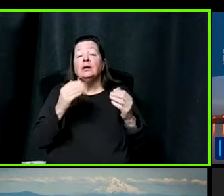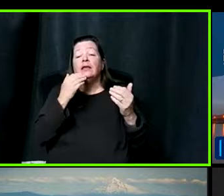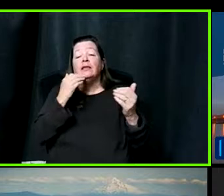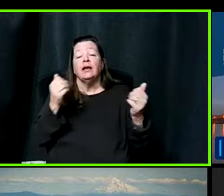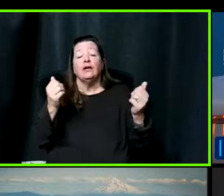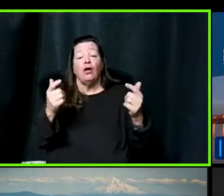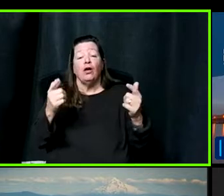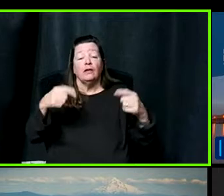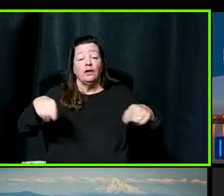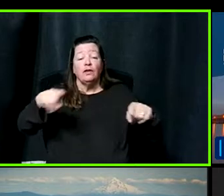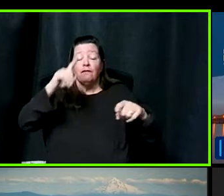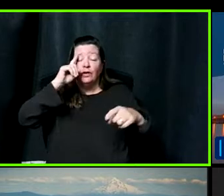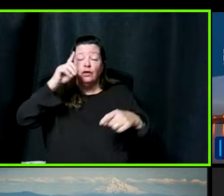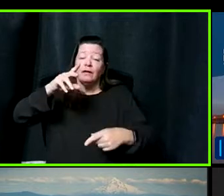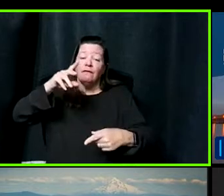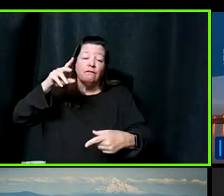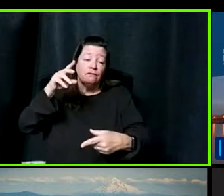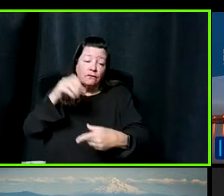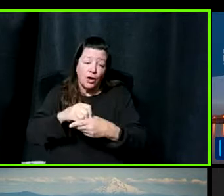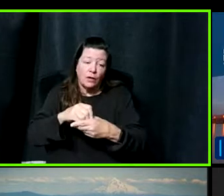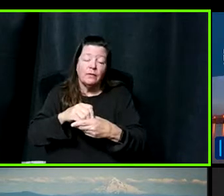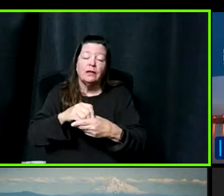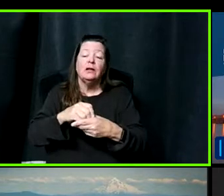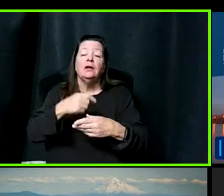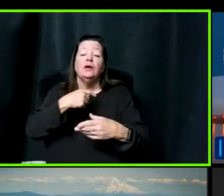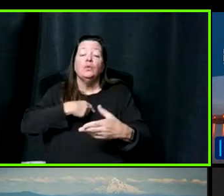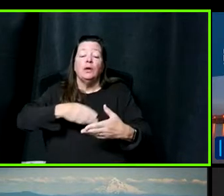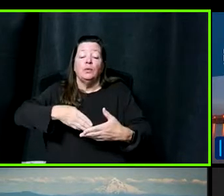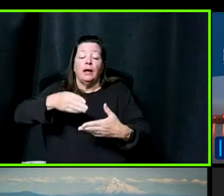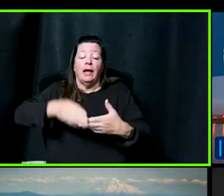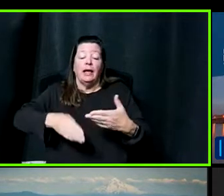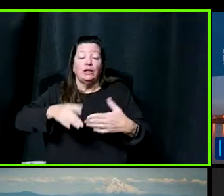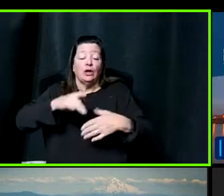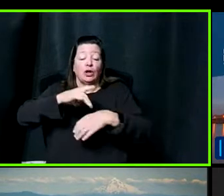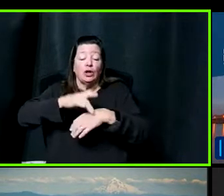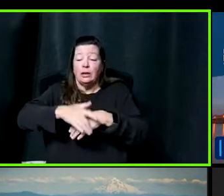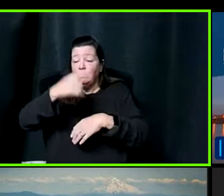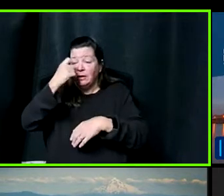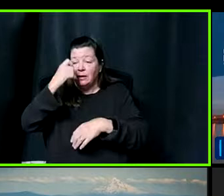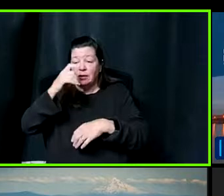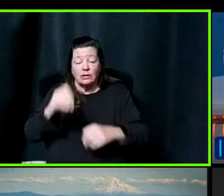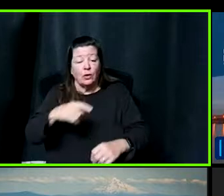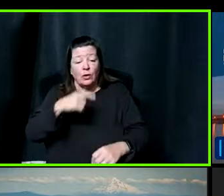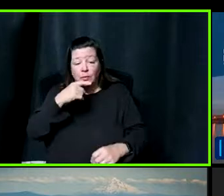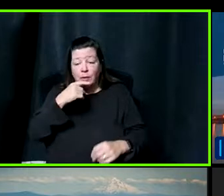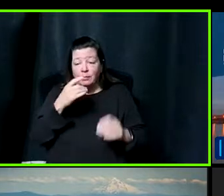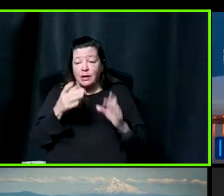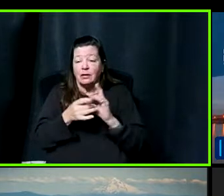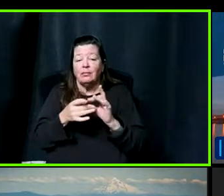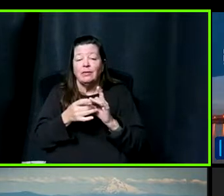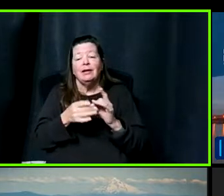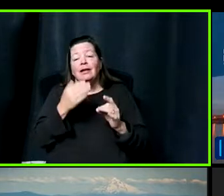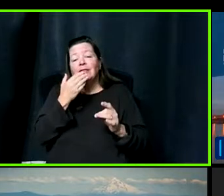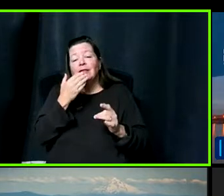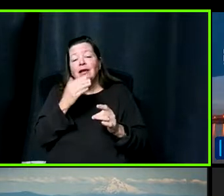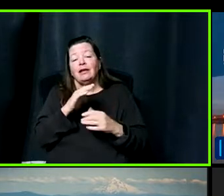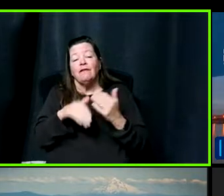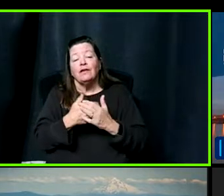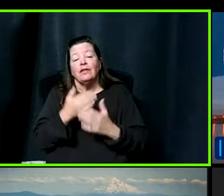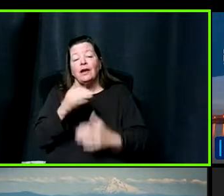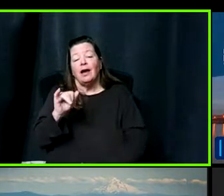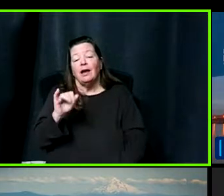for your participation. We will end early since we didn't have any public comment. Thanks to the IBR team for all the great